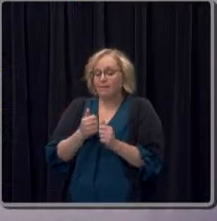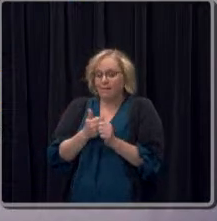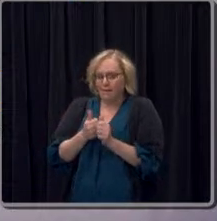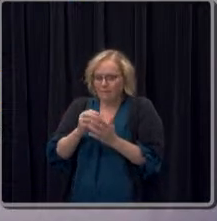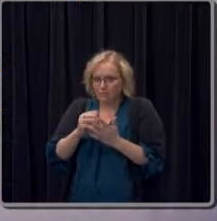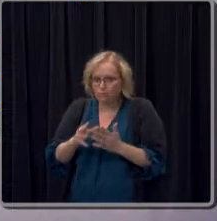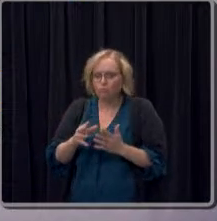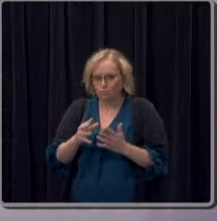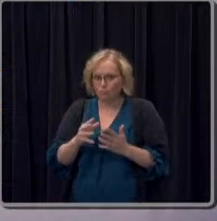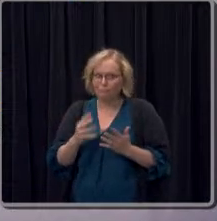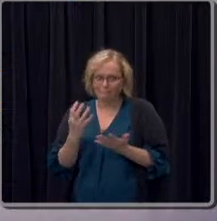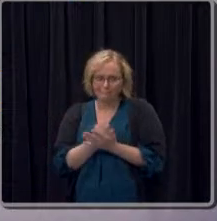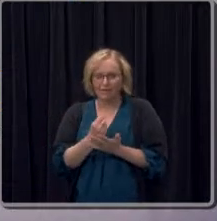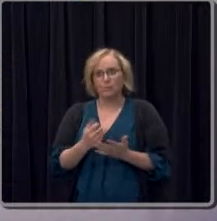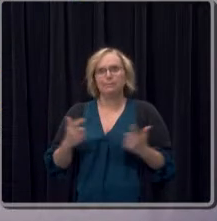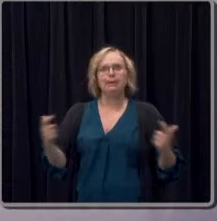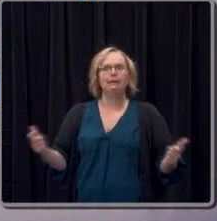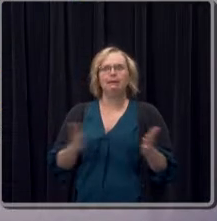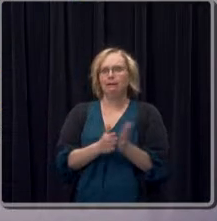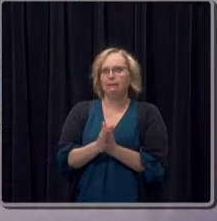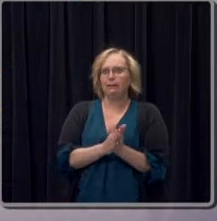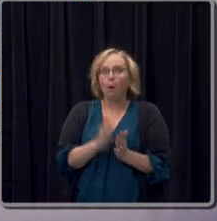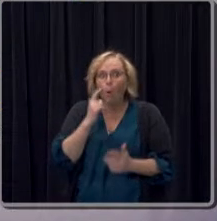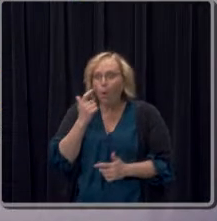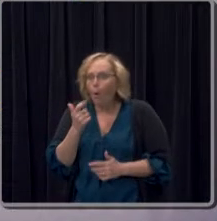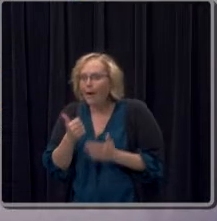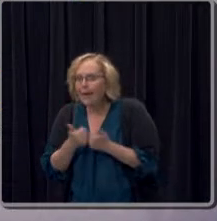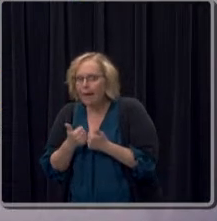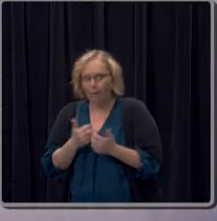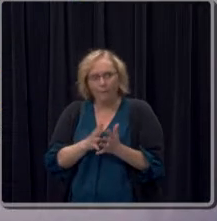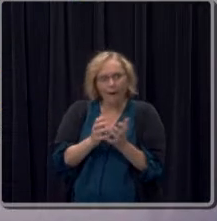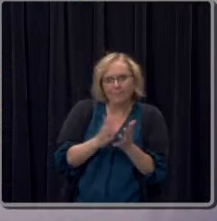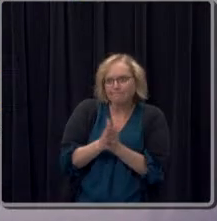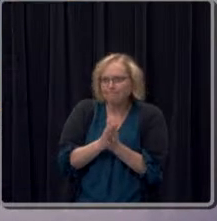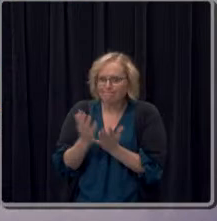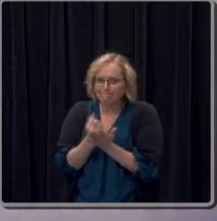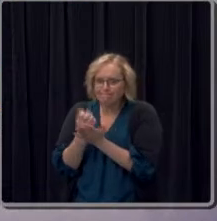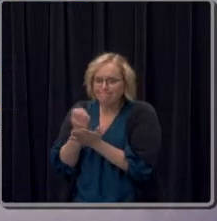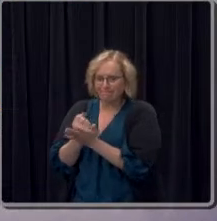motivational factor. And so every student was able to come and see this women's Big 12 game.